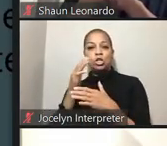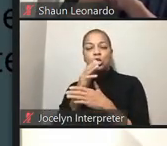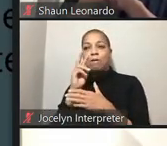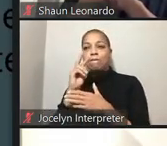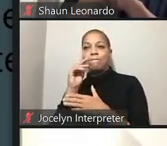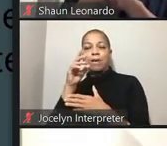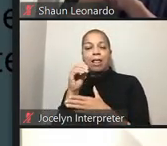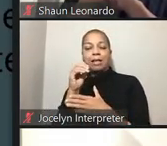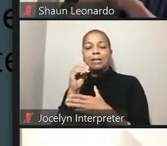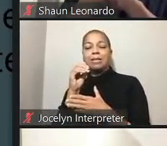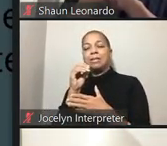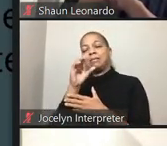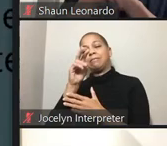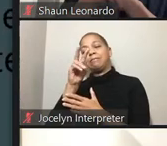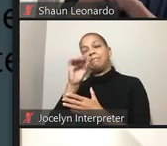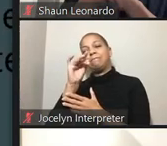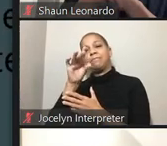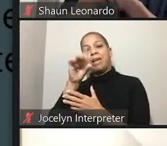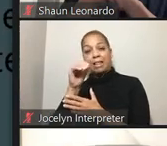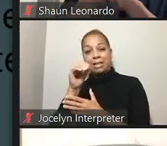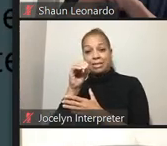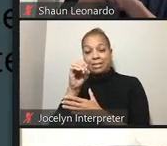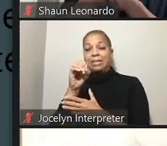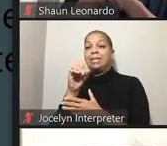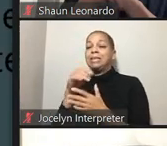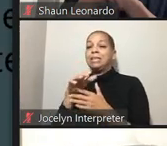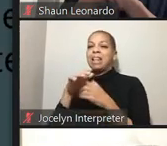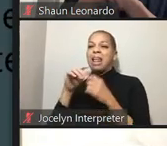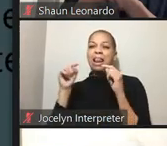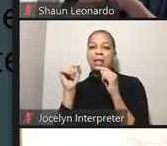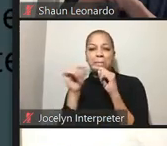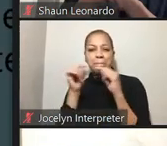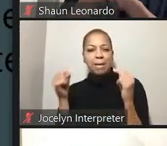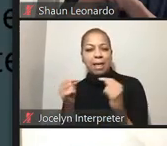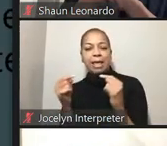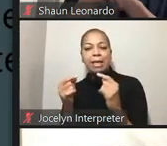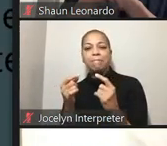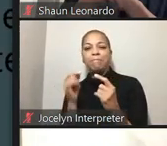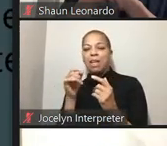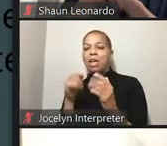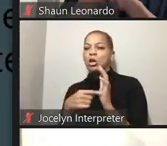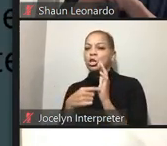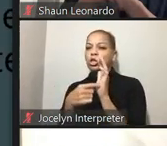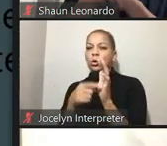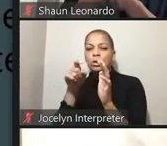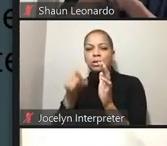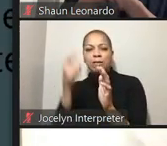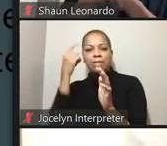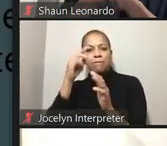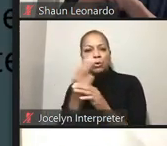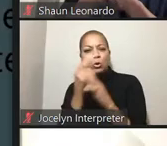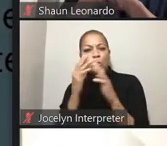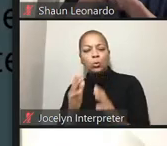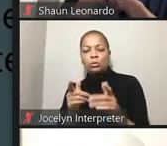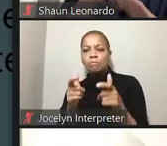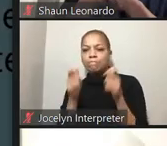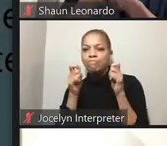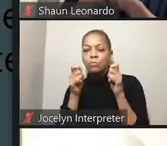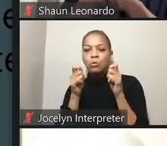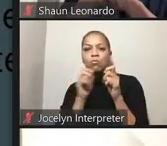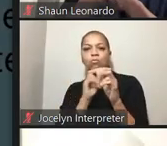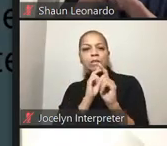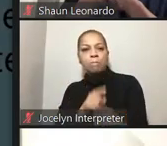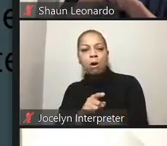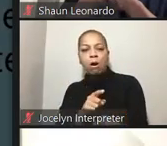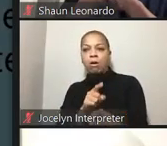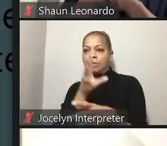of impression management. It reflects the need for users to immediately respond, be engaged,